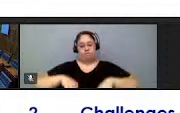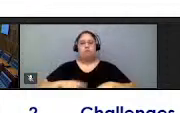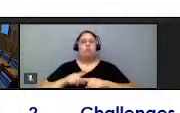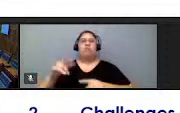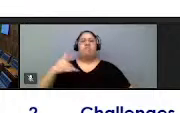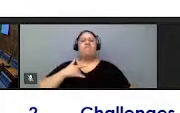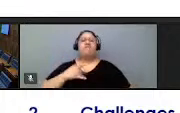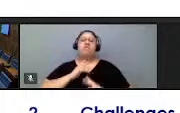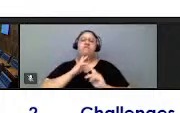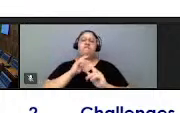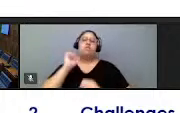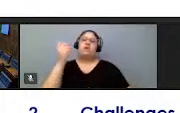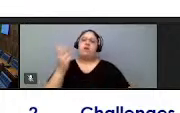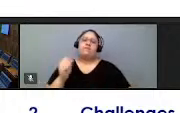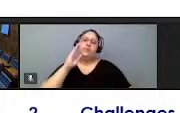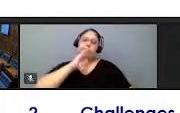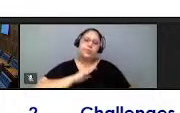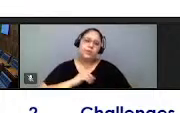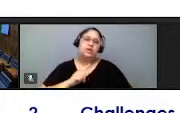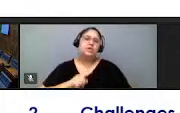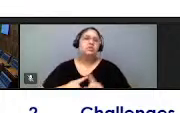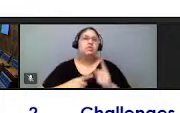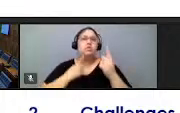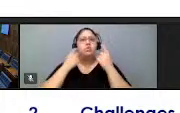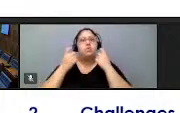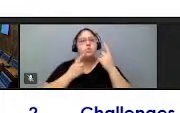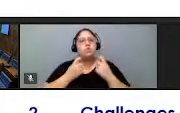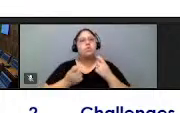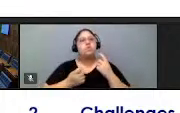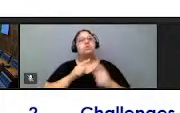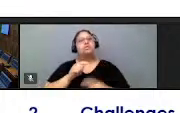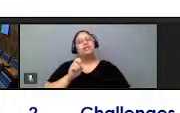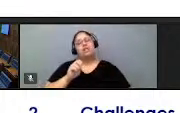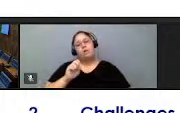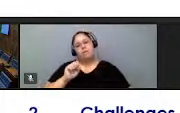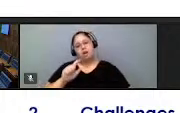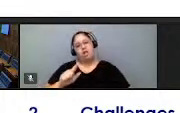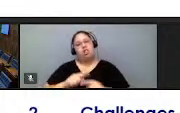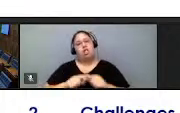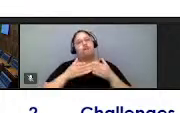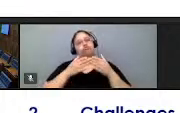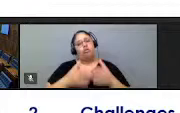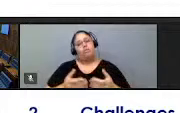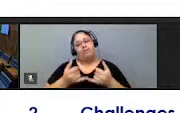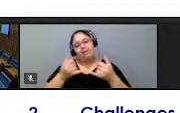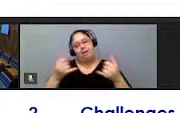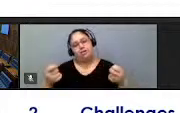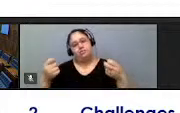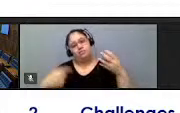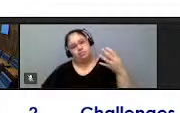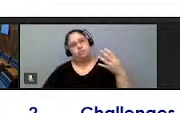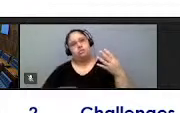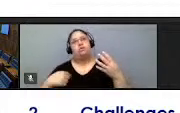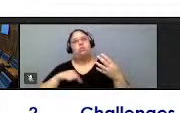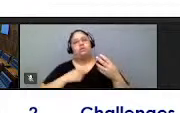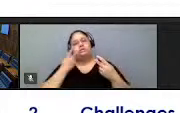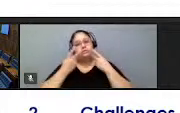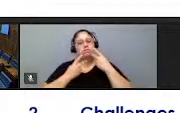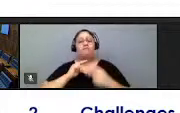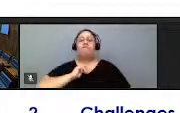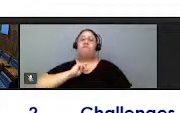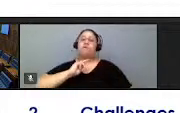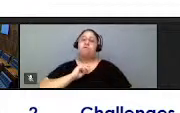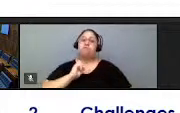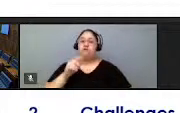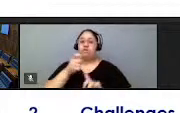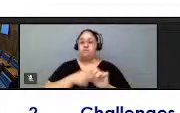voice that in the noise of the terminal and The Shipping Lines and everywhere else the voice of